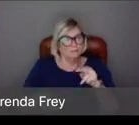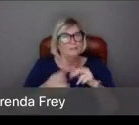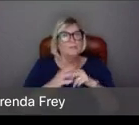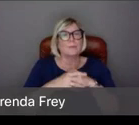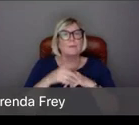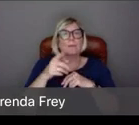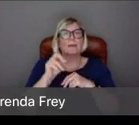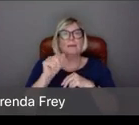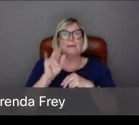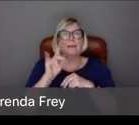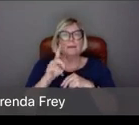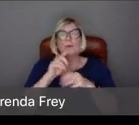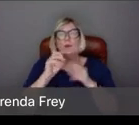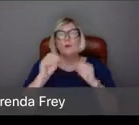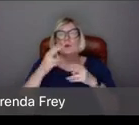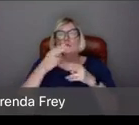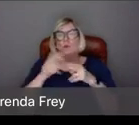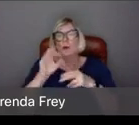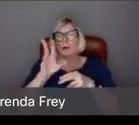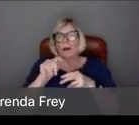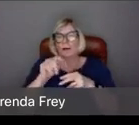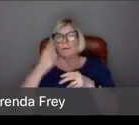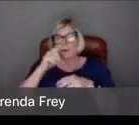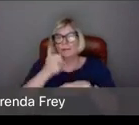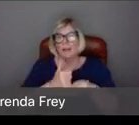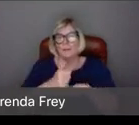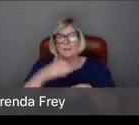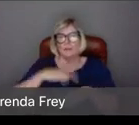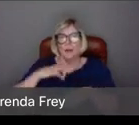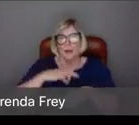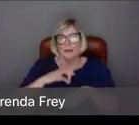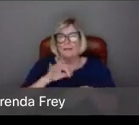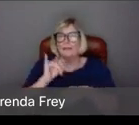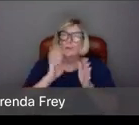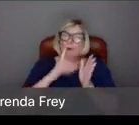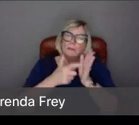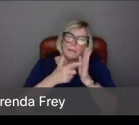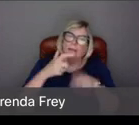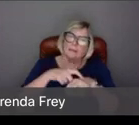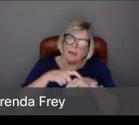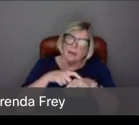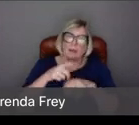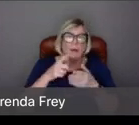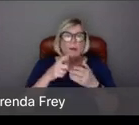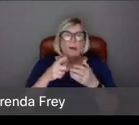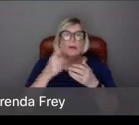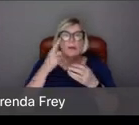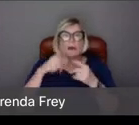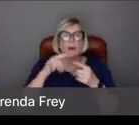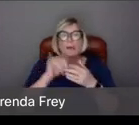really no shortcut to establishing credit. It takes time, because what you're establishing is, think of it as a